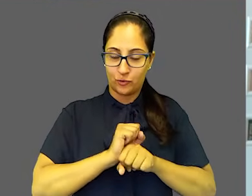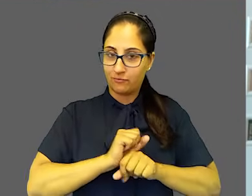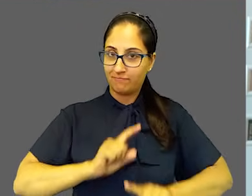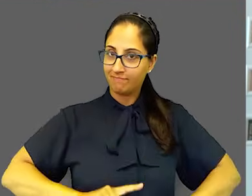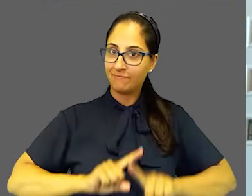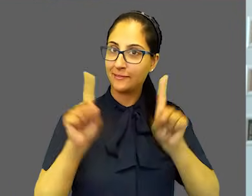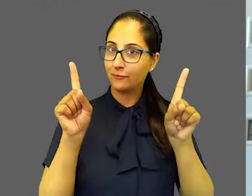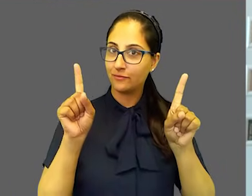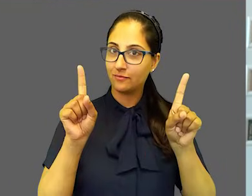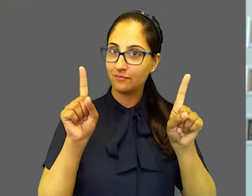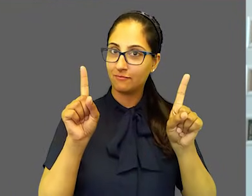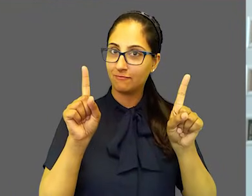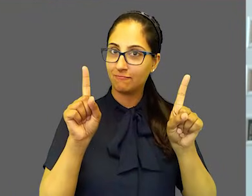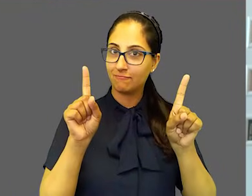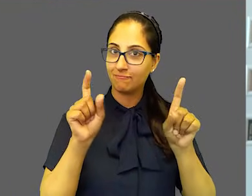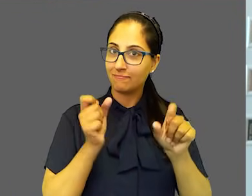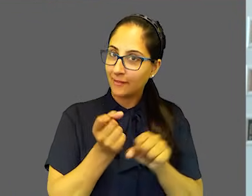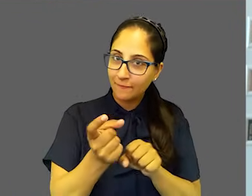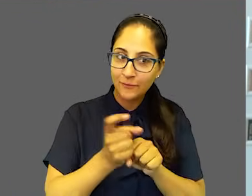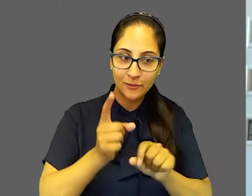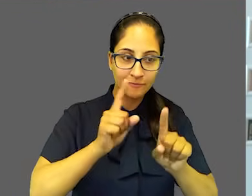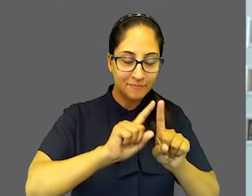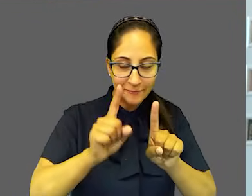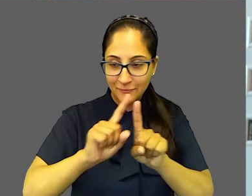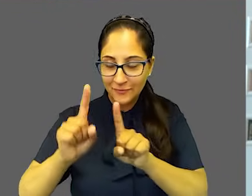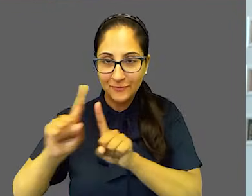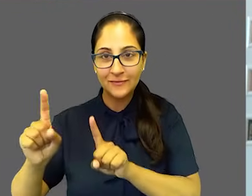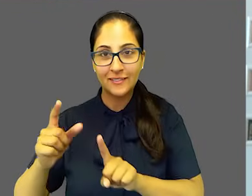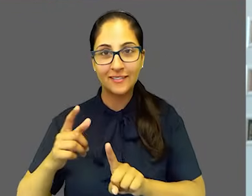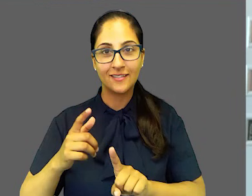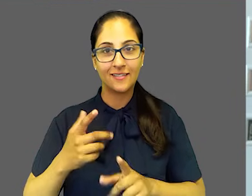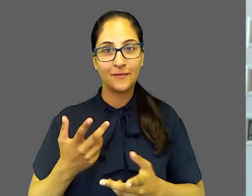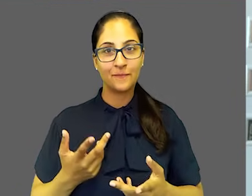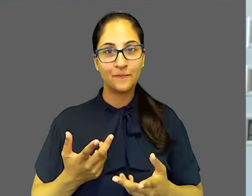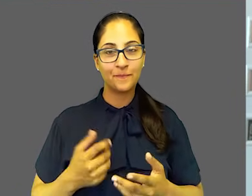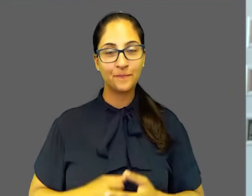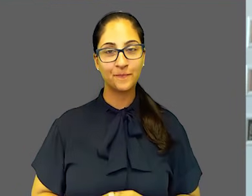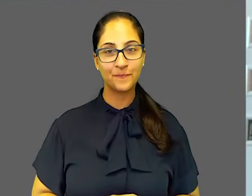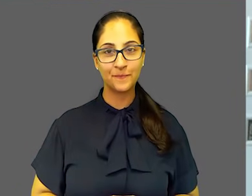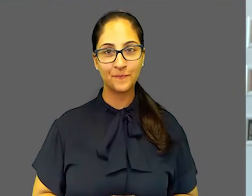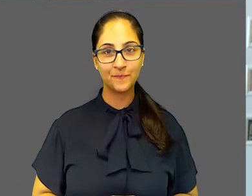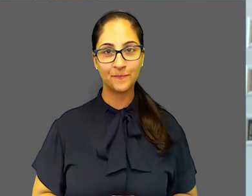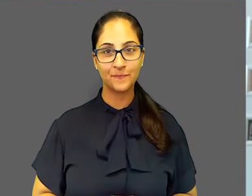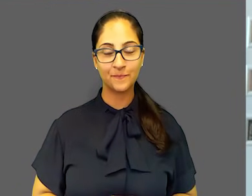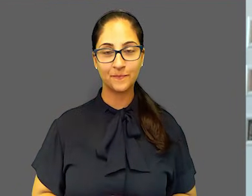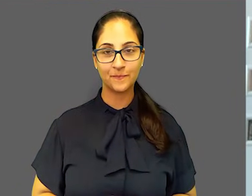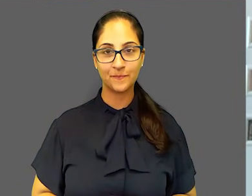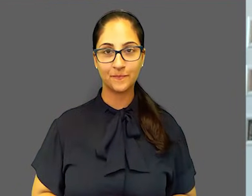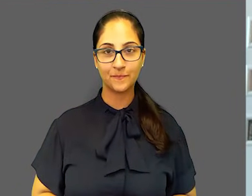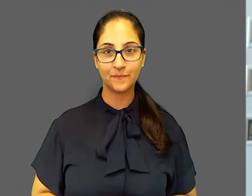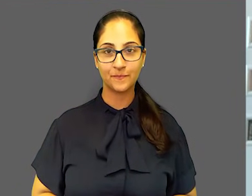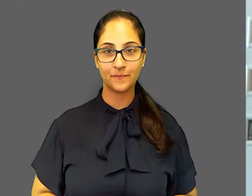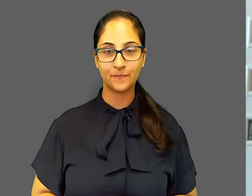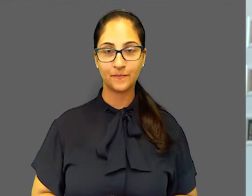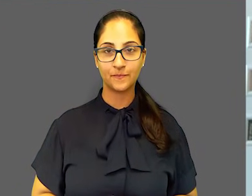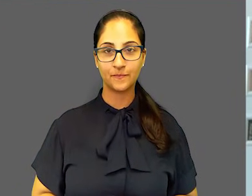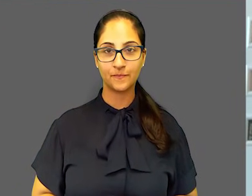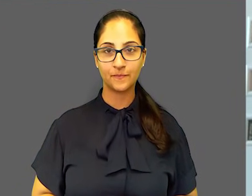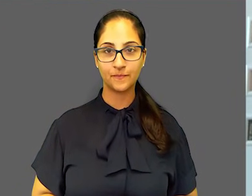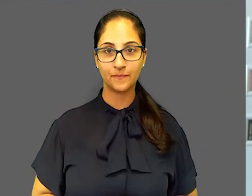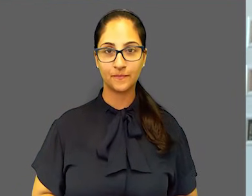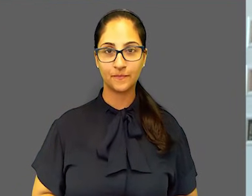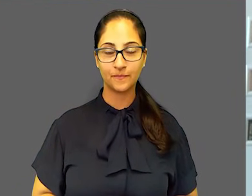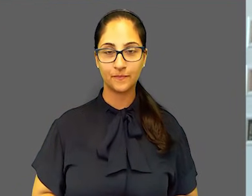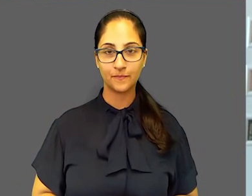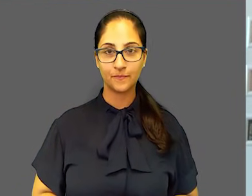and always different. So I think it's, this idea that as we engage with new students, we